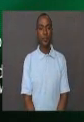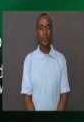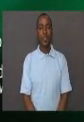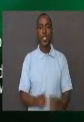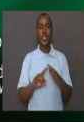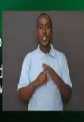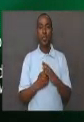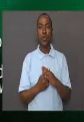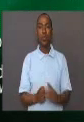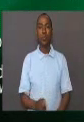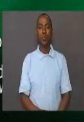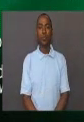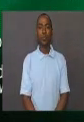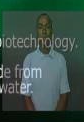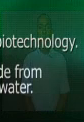Begin.